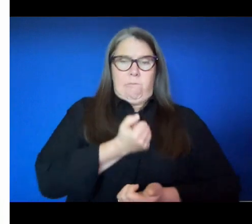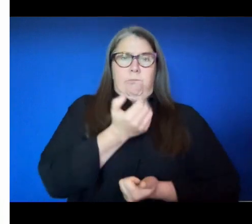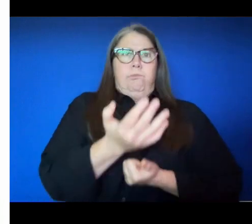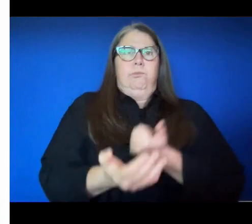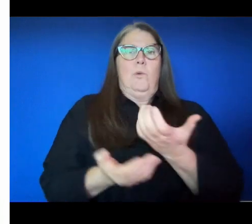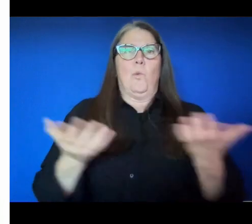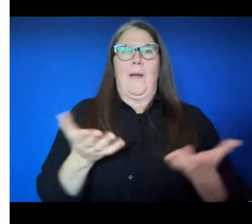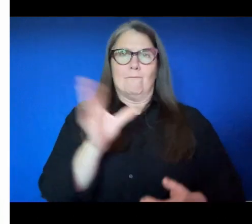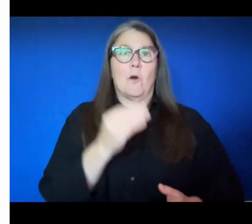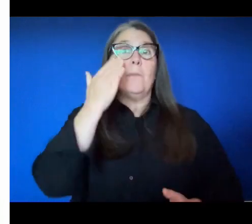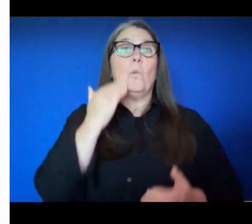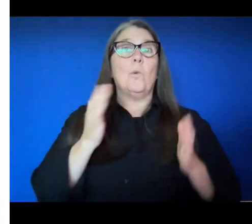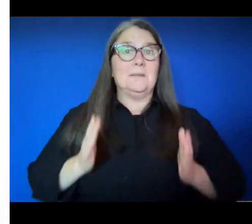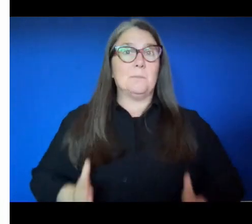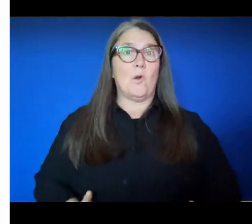of